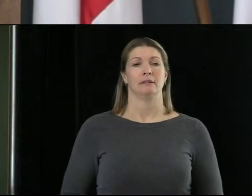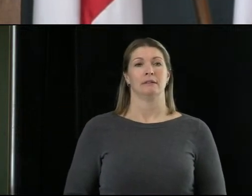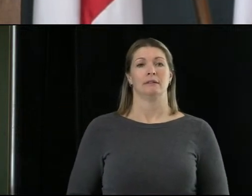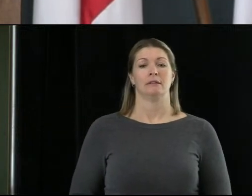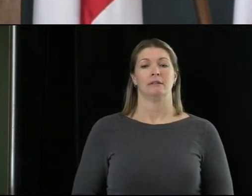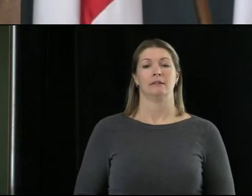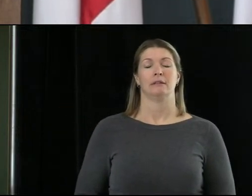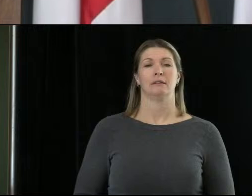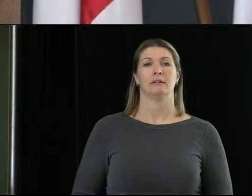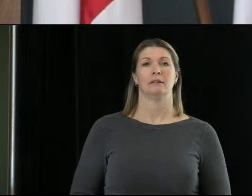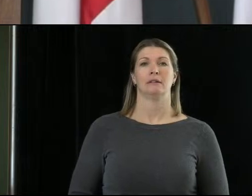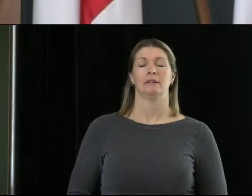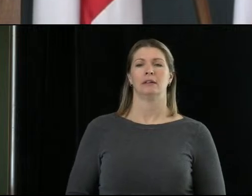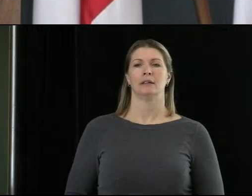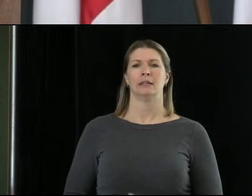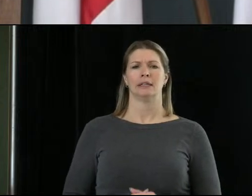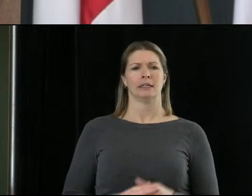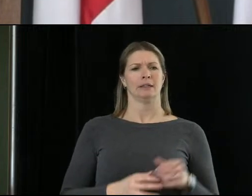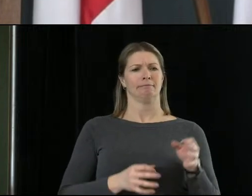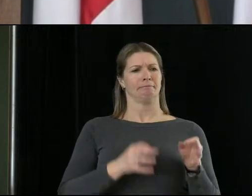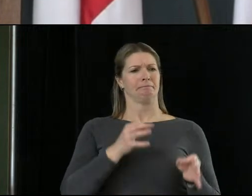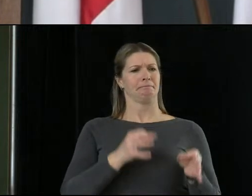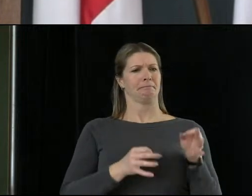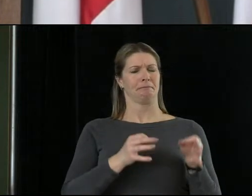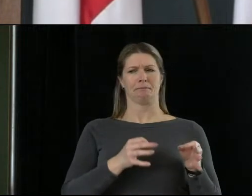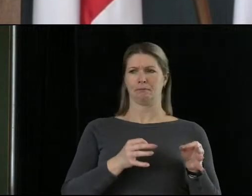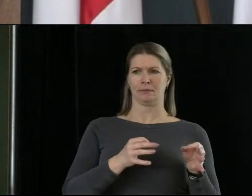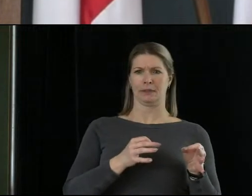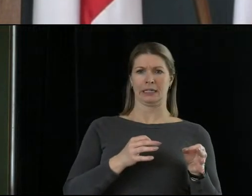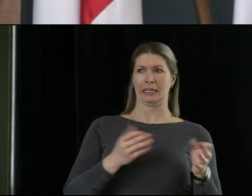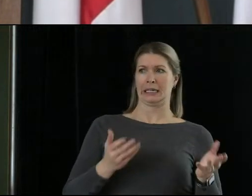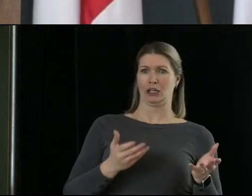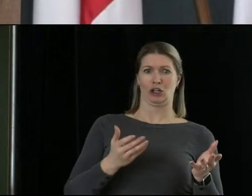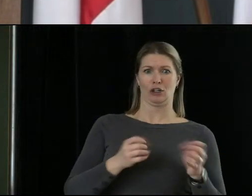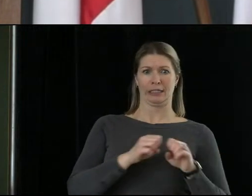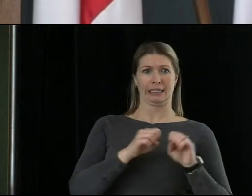What kind of judicial system do we have here to protect our children?